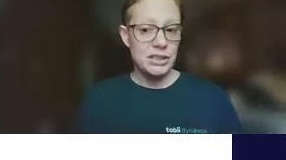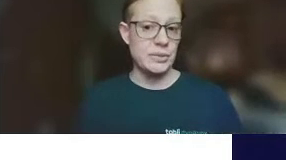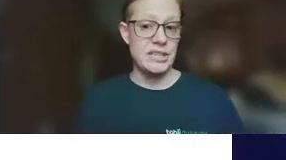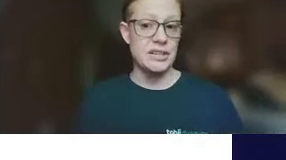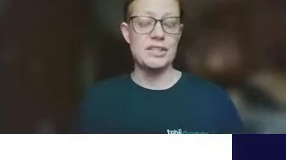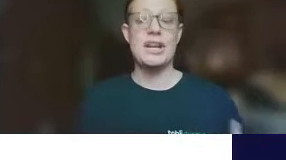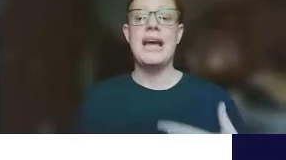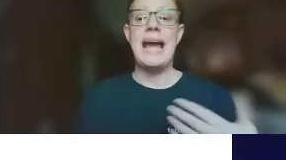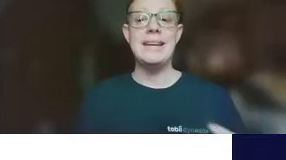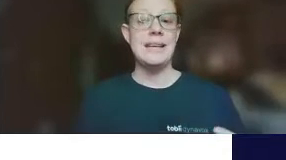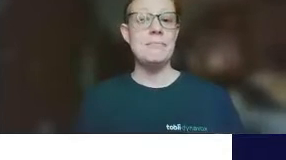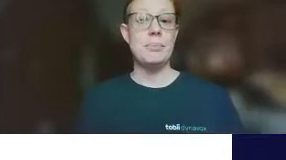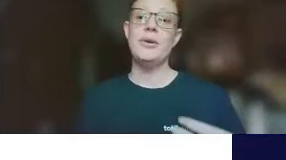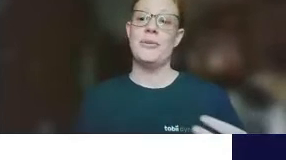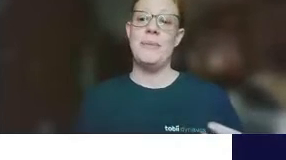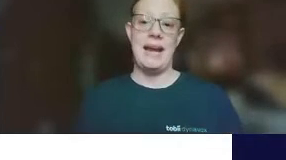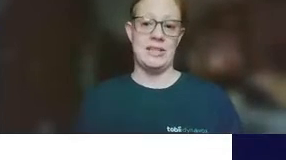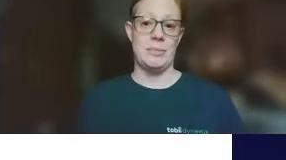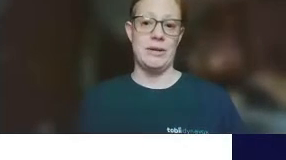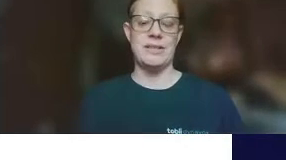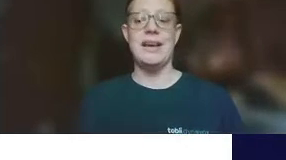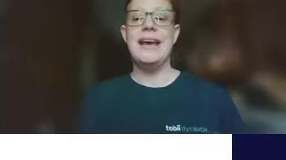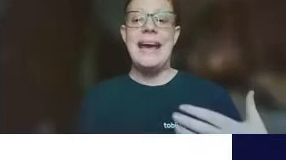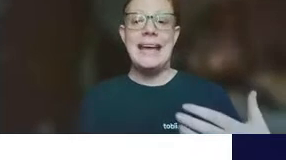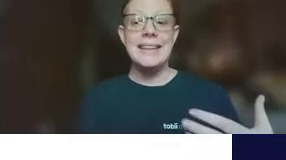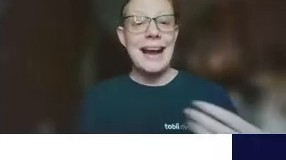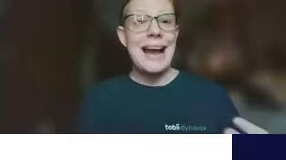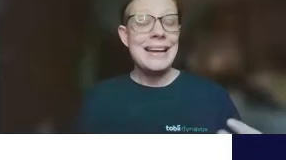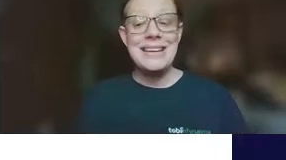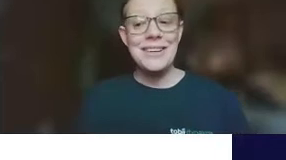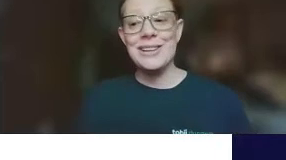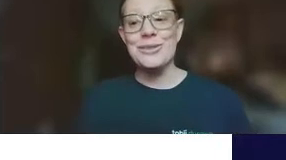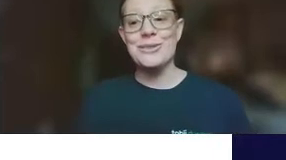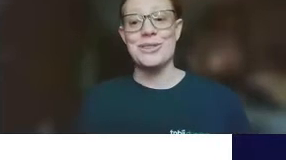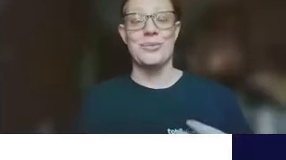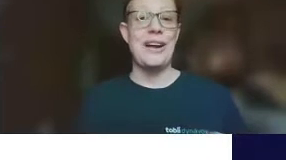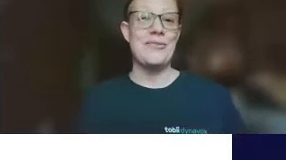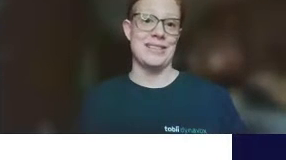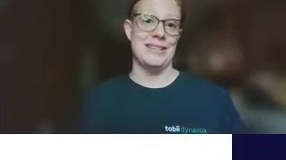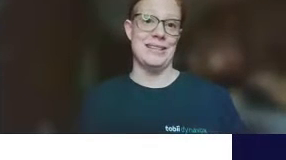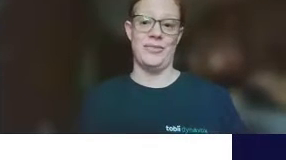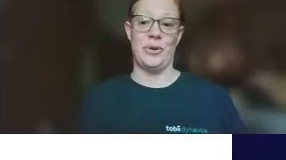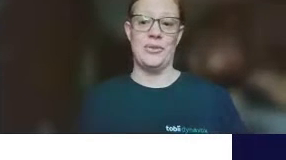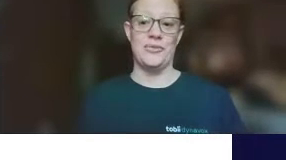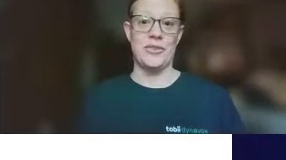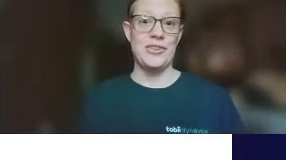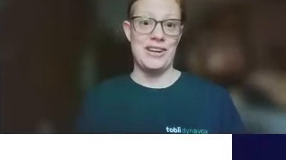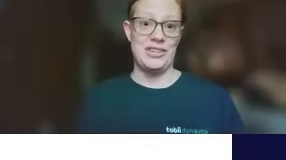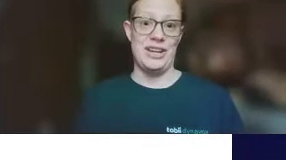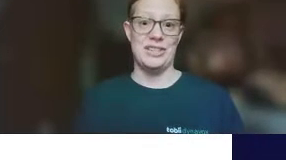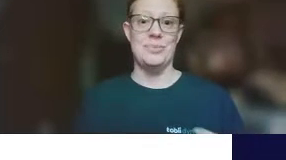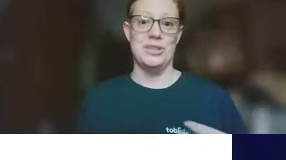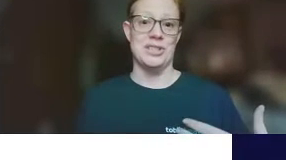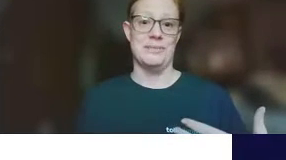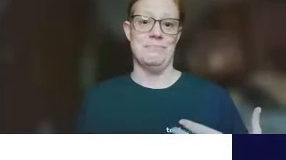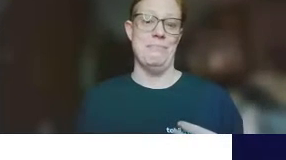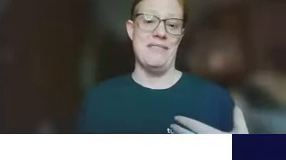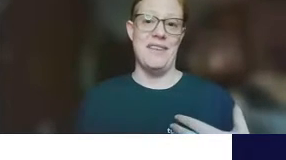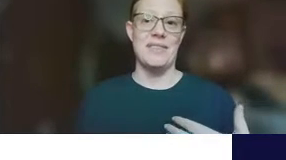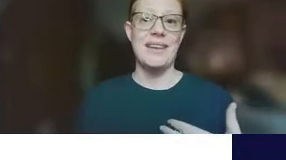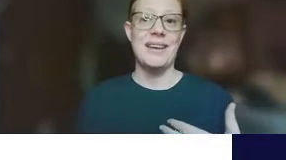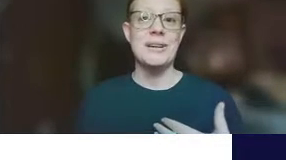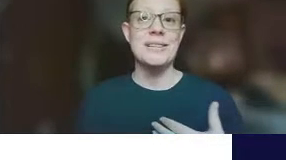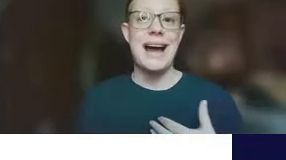published research and input from experts. And the guide even includes a reference list for further education, which is